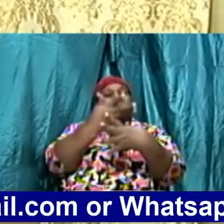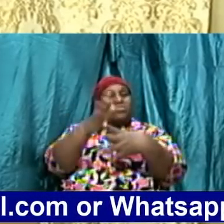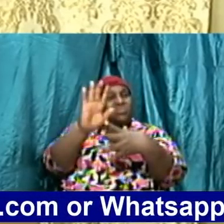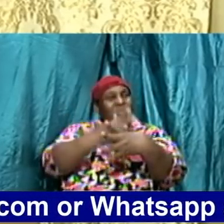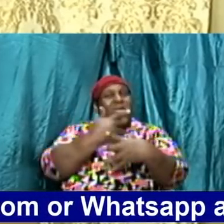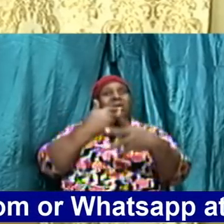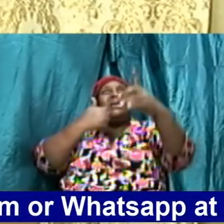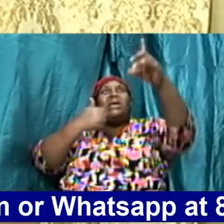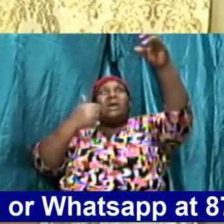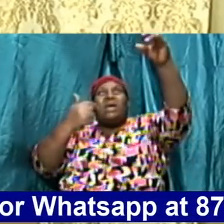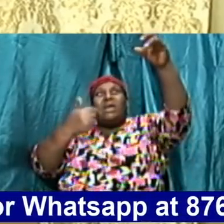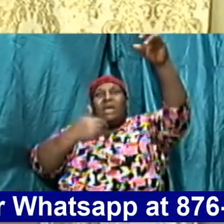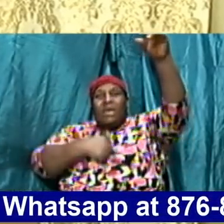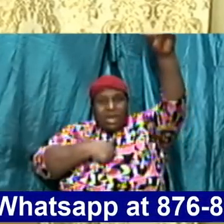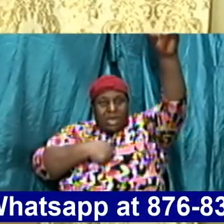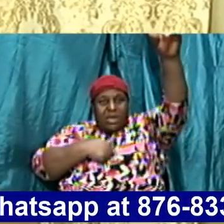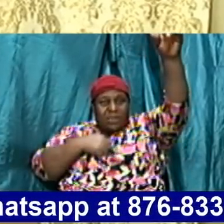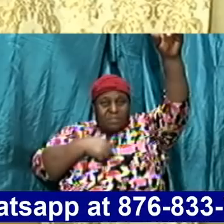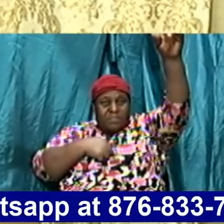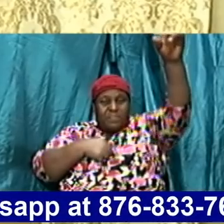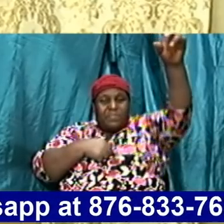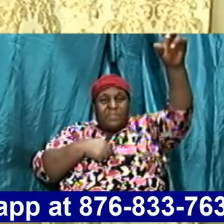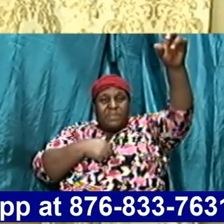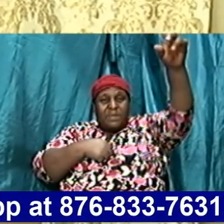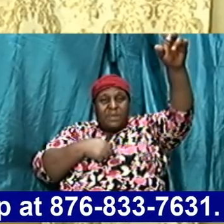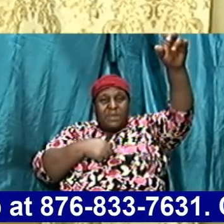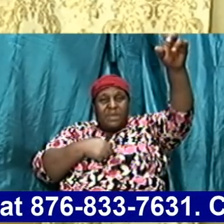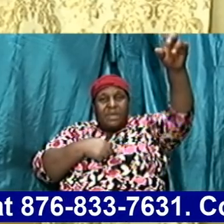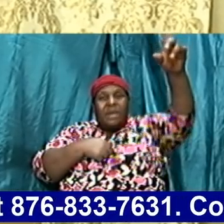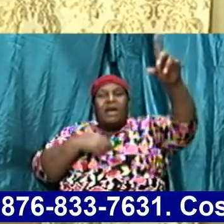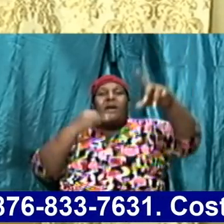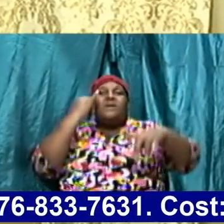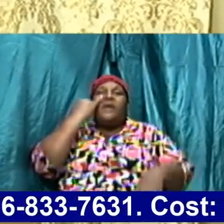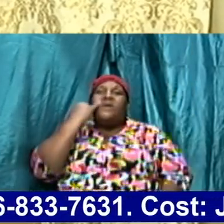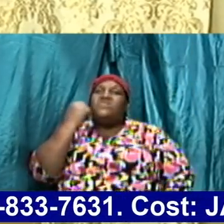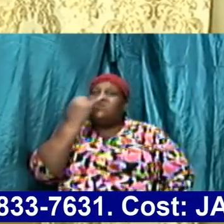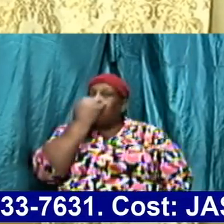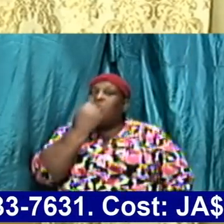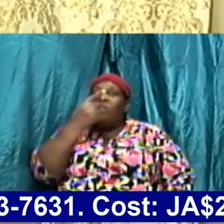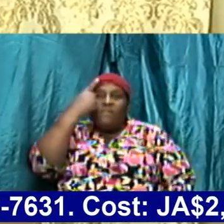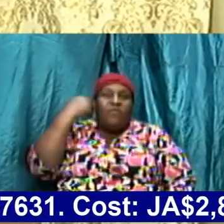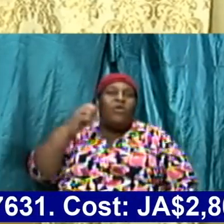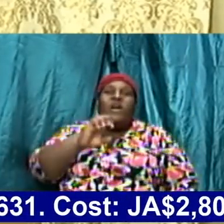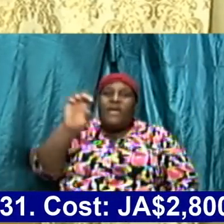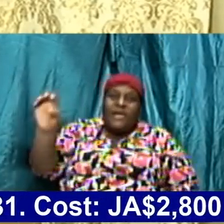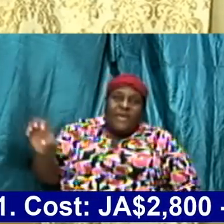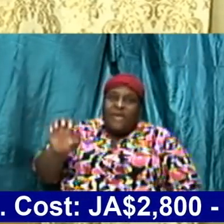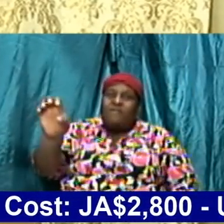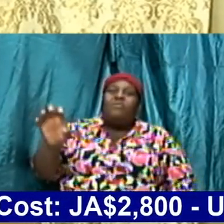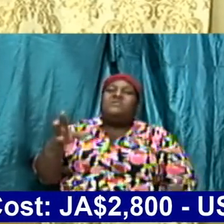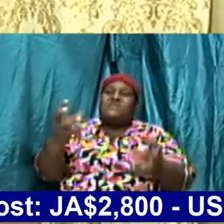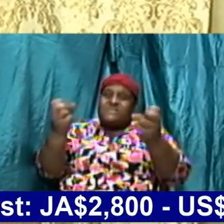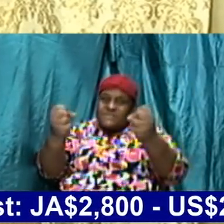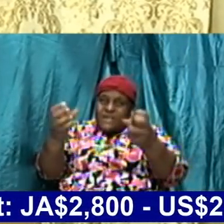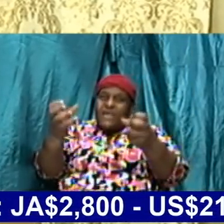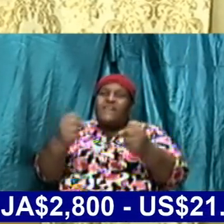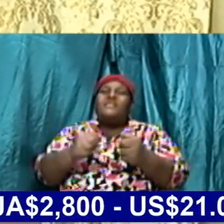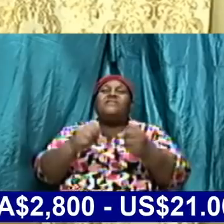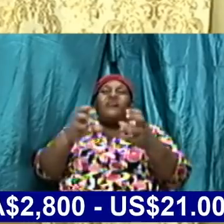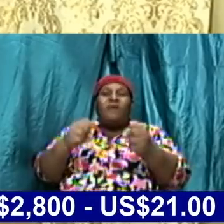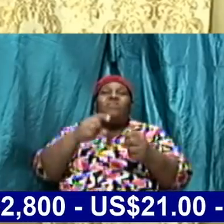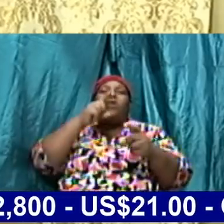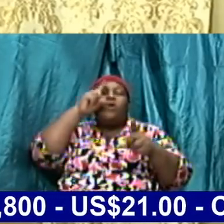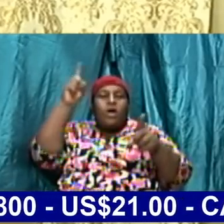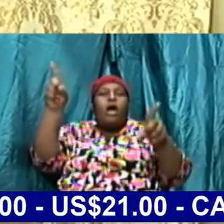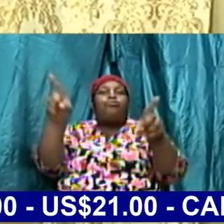him and Israel forever. It was the sign of the covenant. And he made sure to